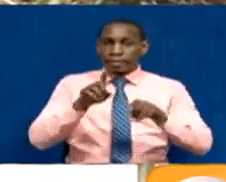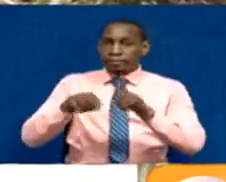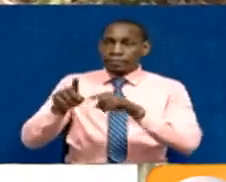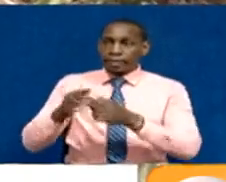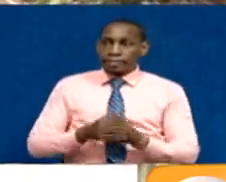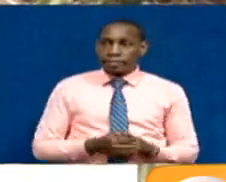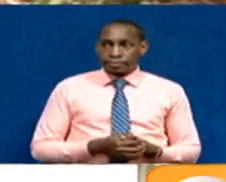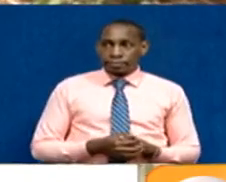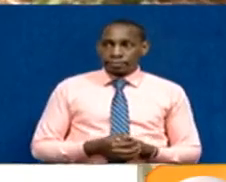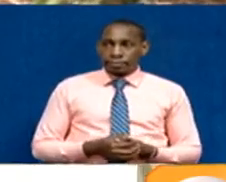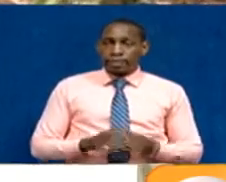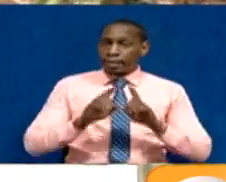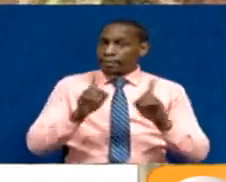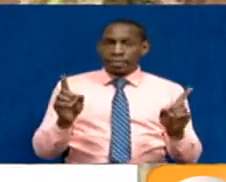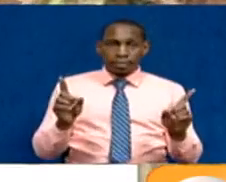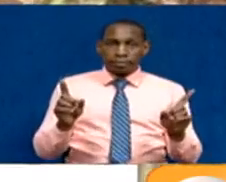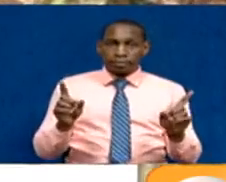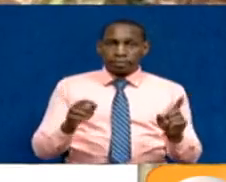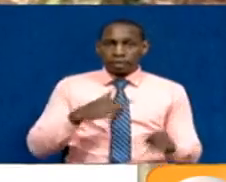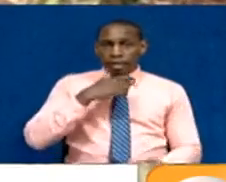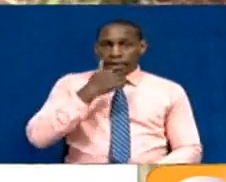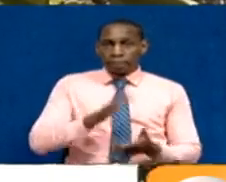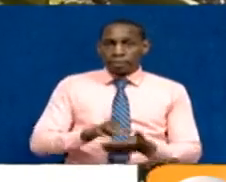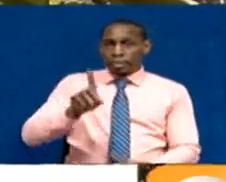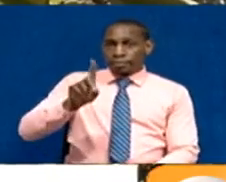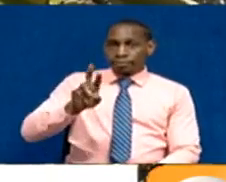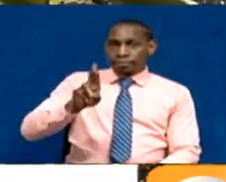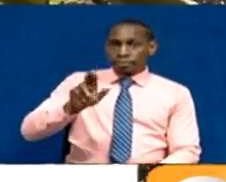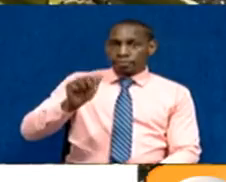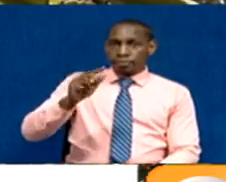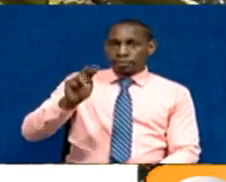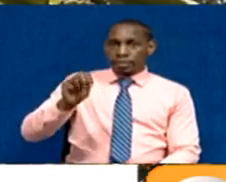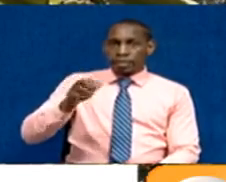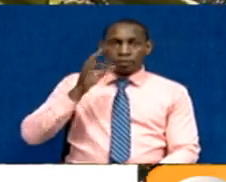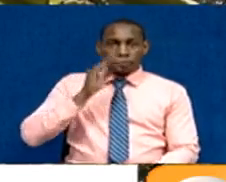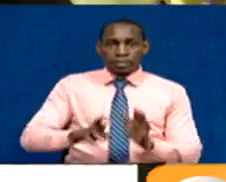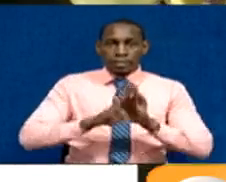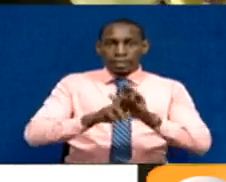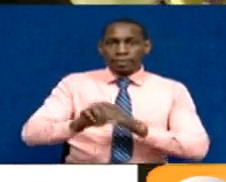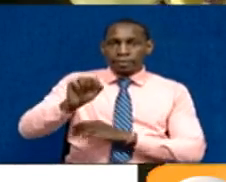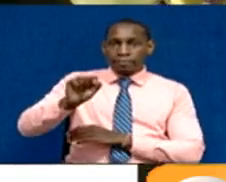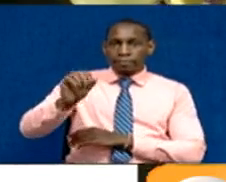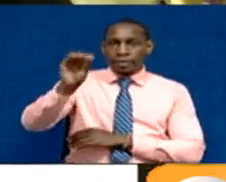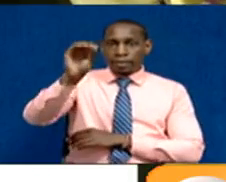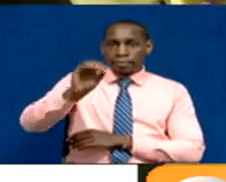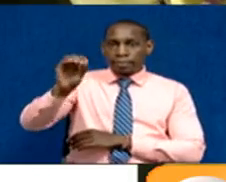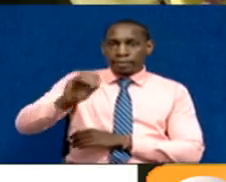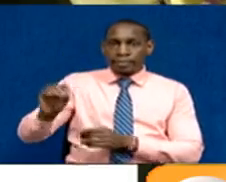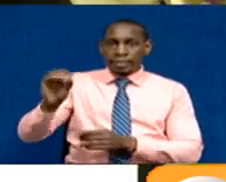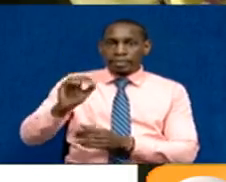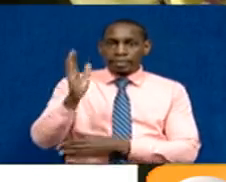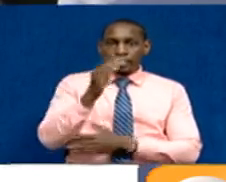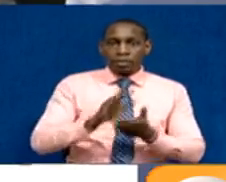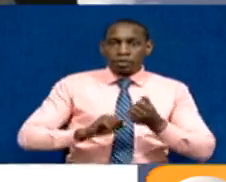and apricots. However, the apples and dragon fruits account for 50% of the fruit trees here. To